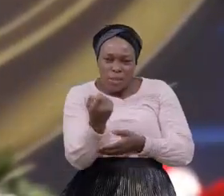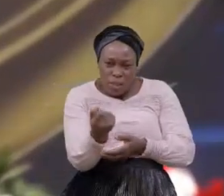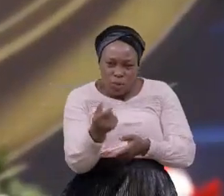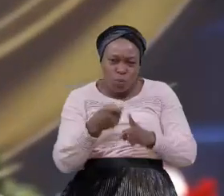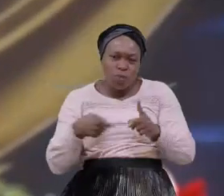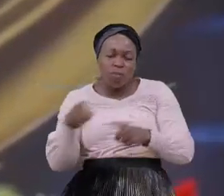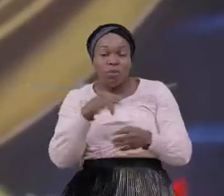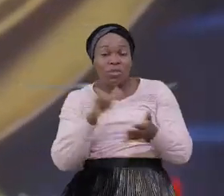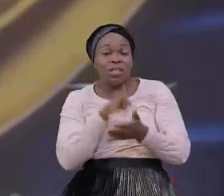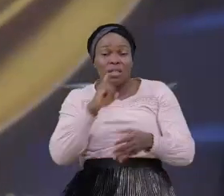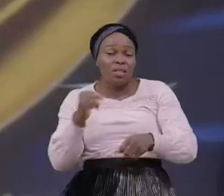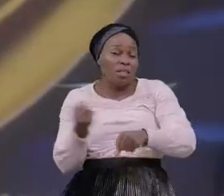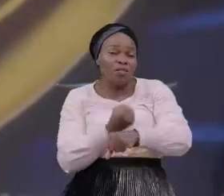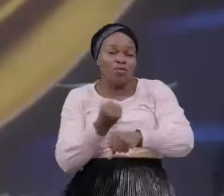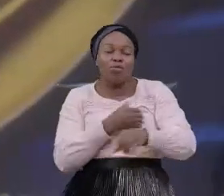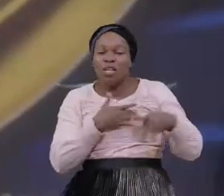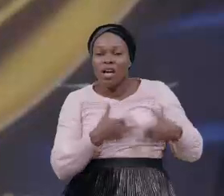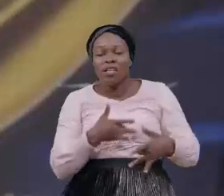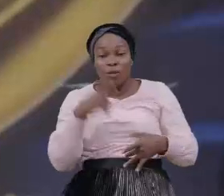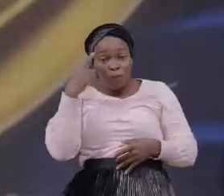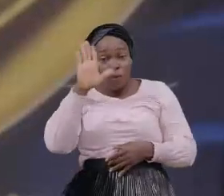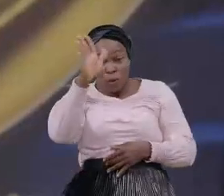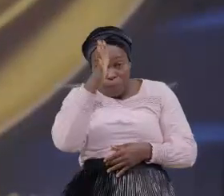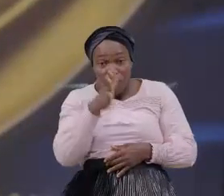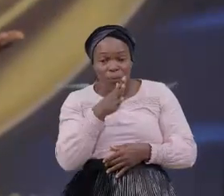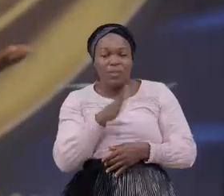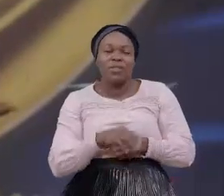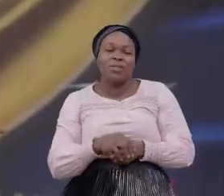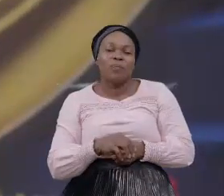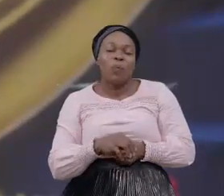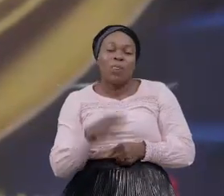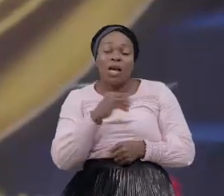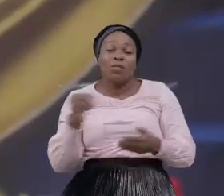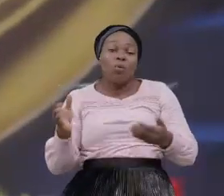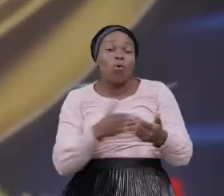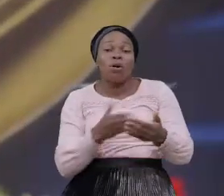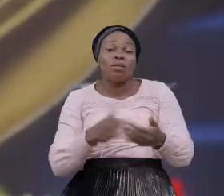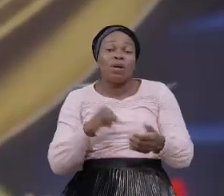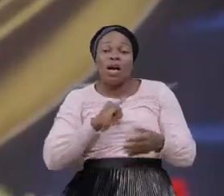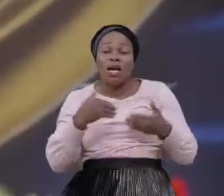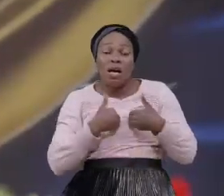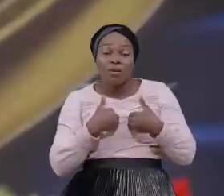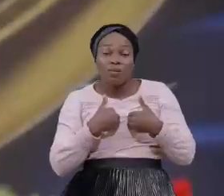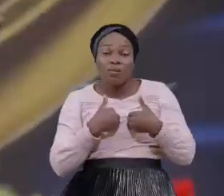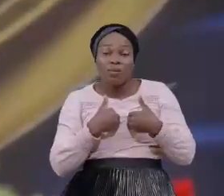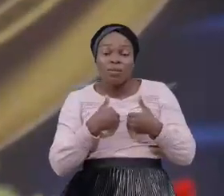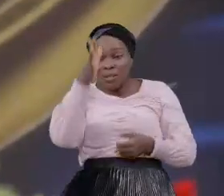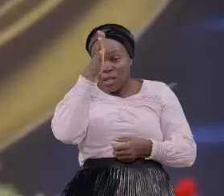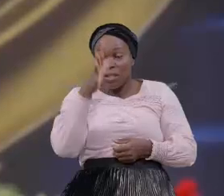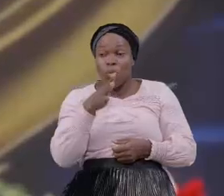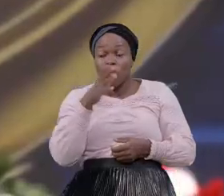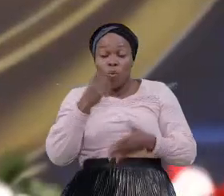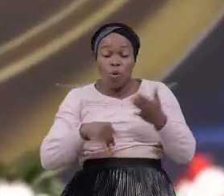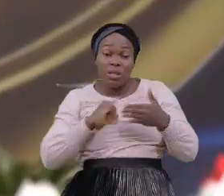in bringing me to this world? Whatever I have, without him and mommy, could I have them? And whatever I